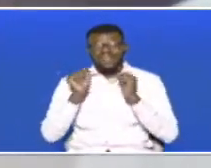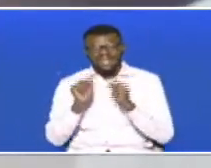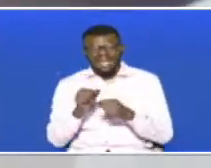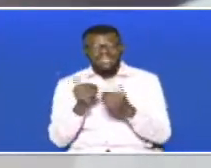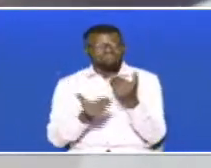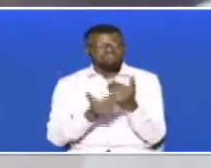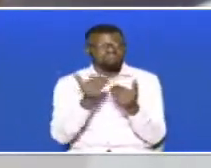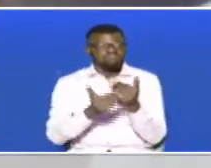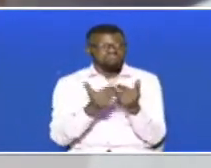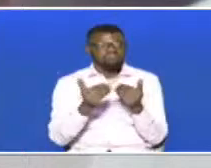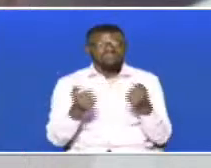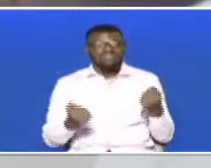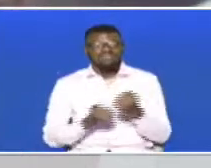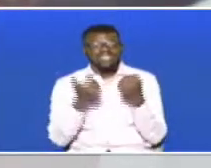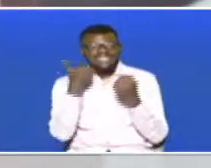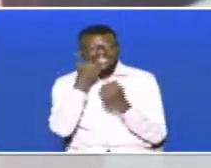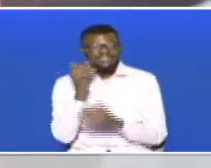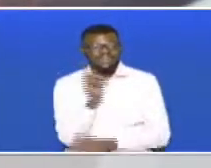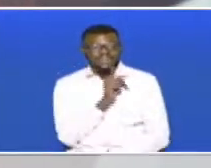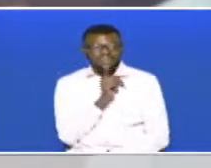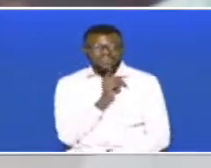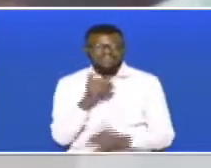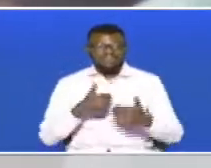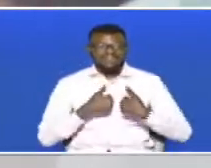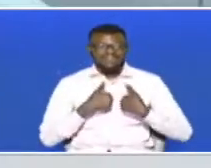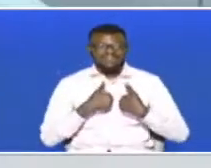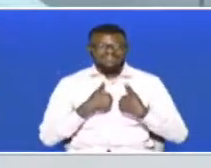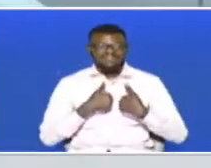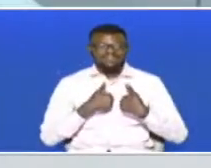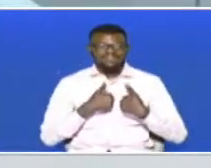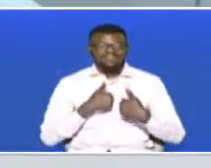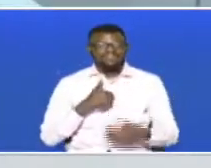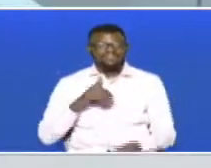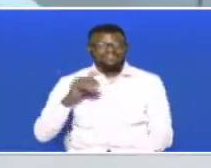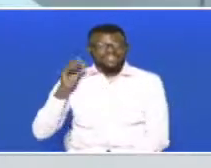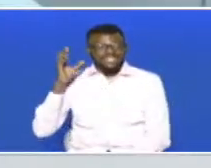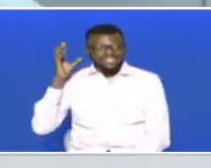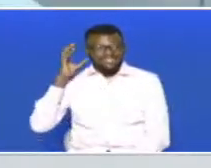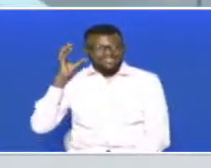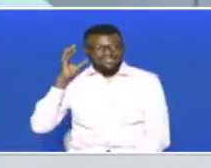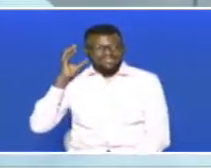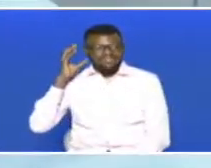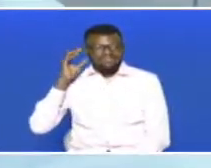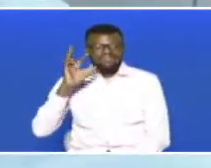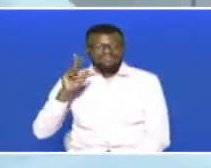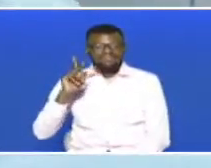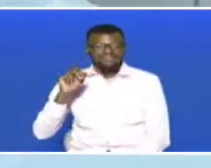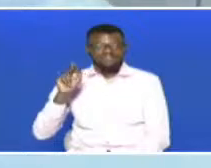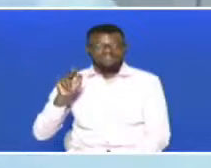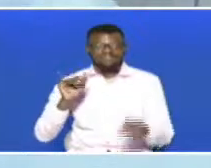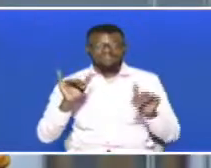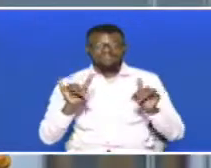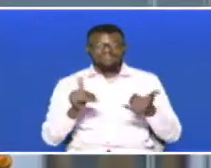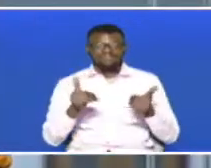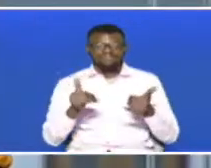handle such delicate diseases. Chebet Birir, KTN News.